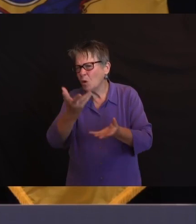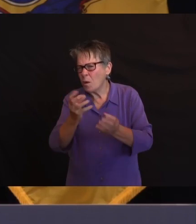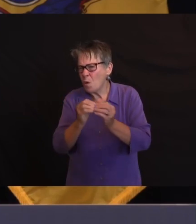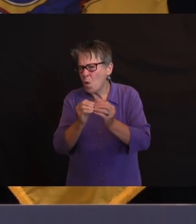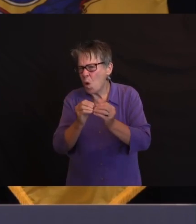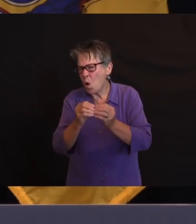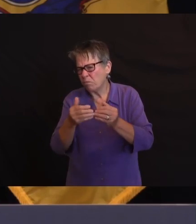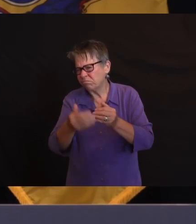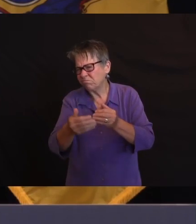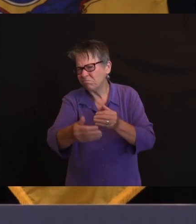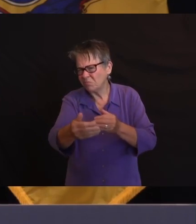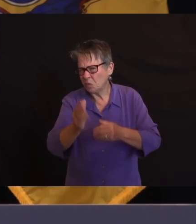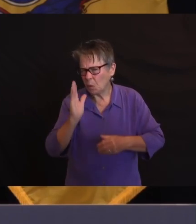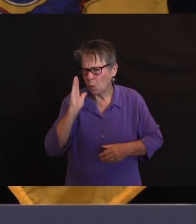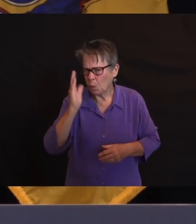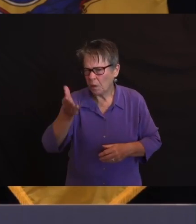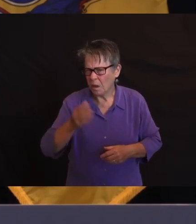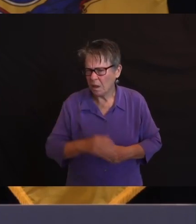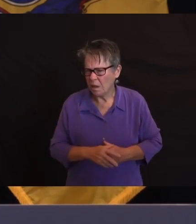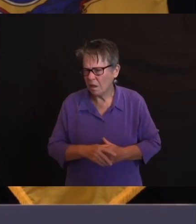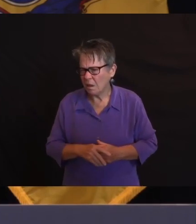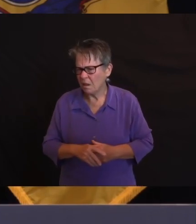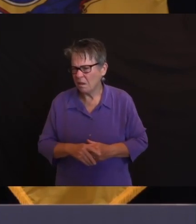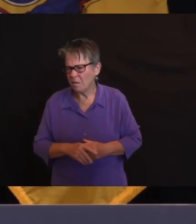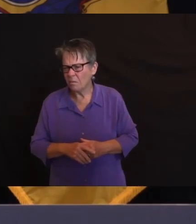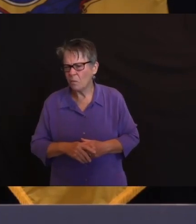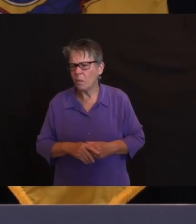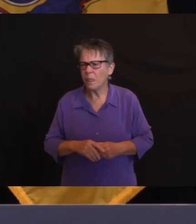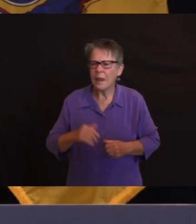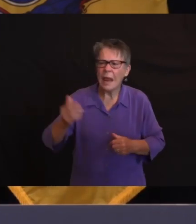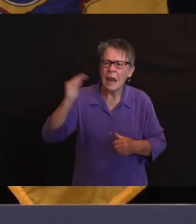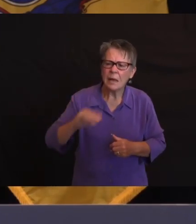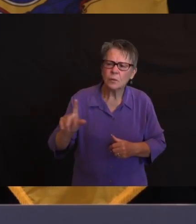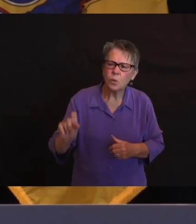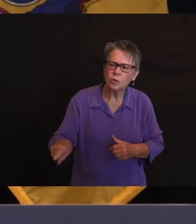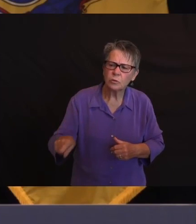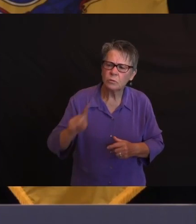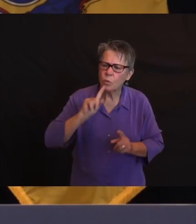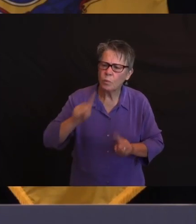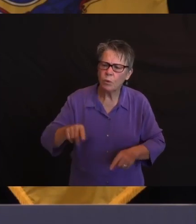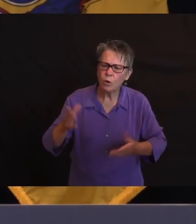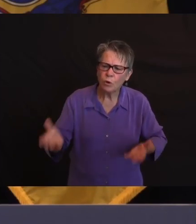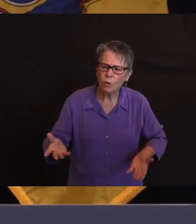one, which is how do you give people a sense of security?